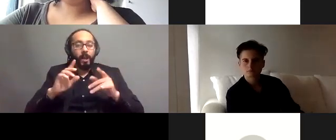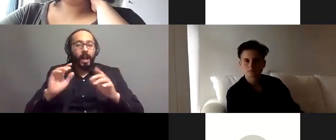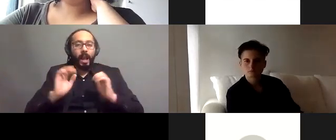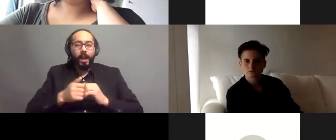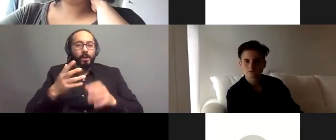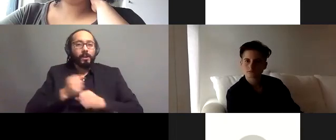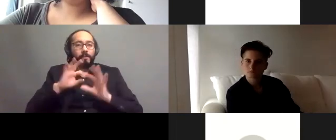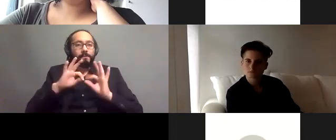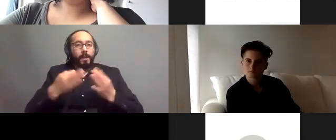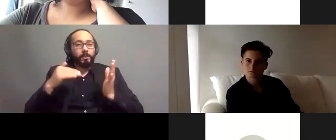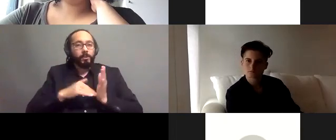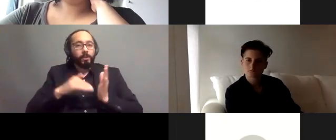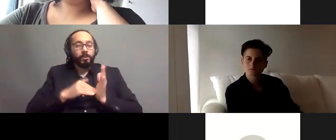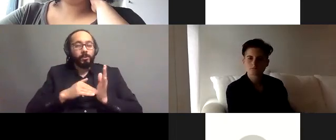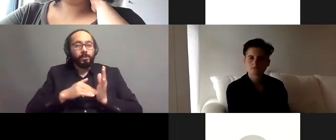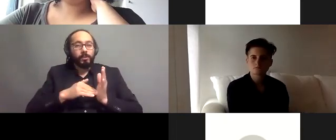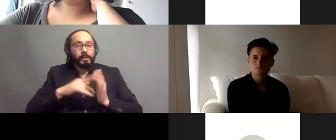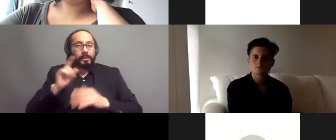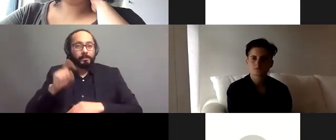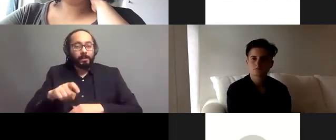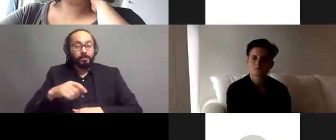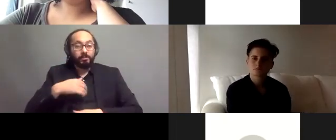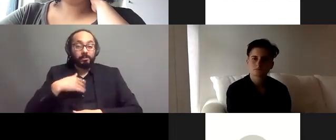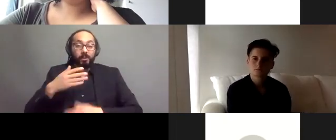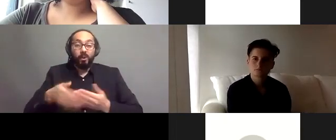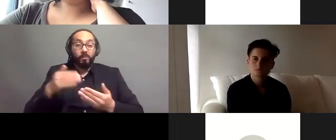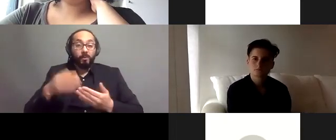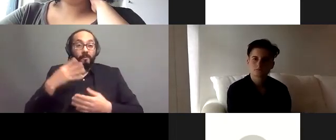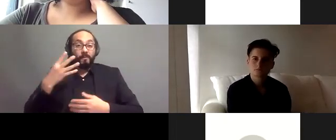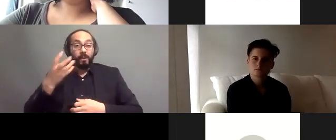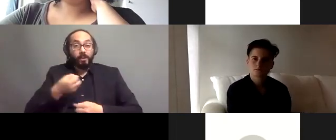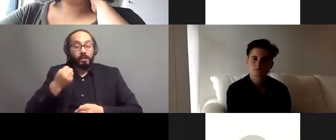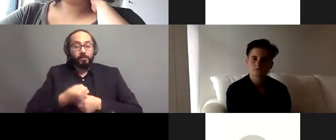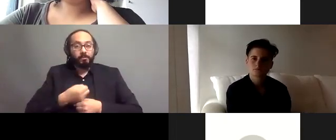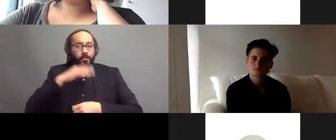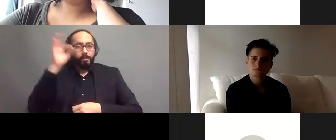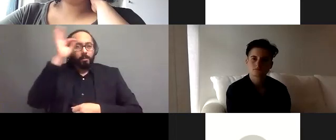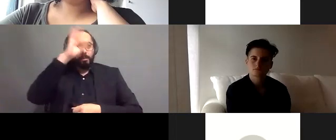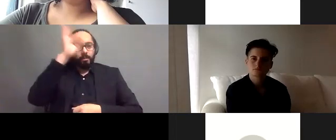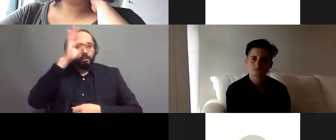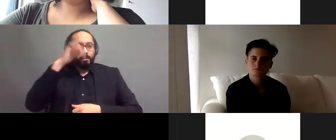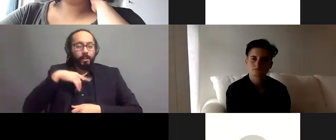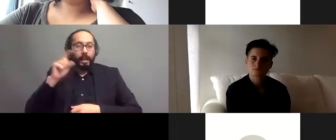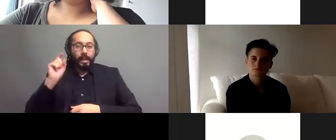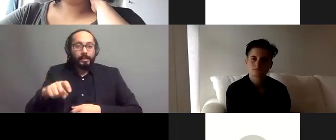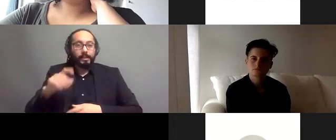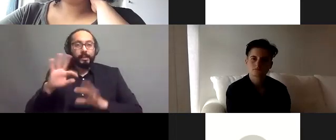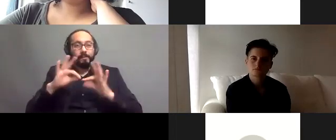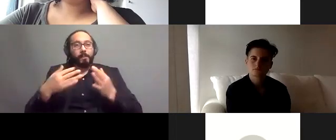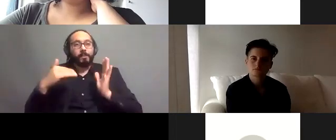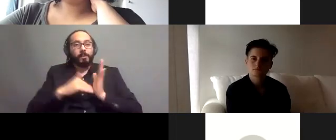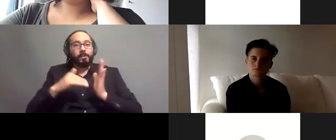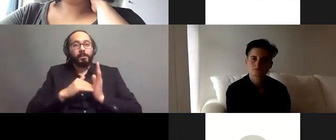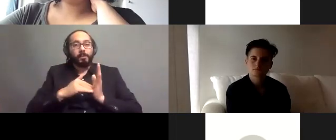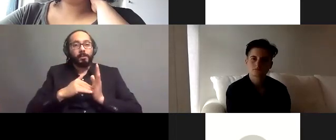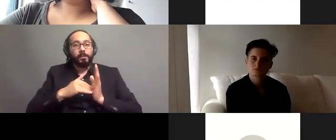family doctor. So I spent like almost 4 years not knowing that I had to have family doctor, which is very